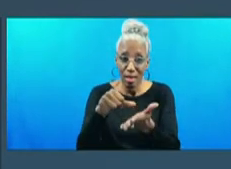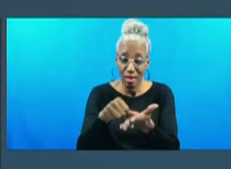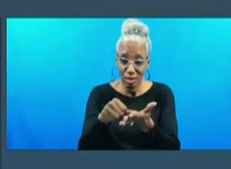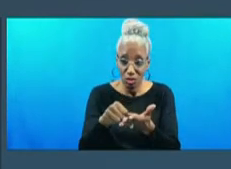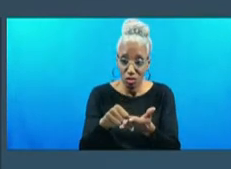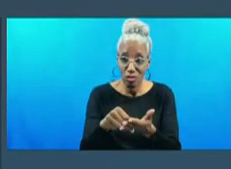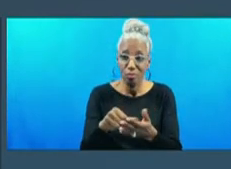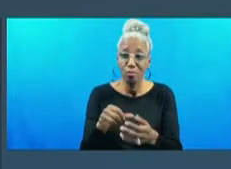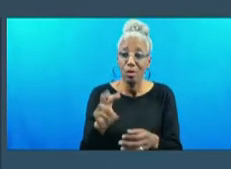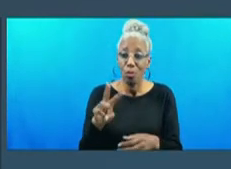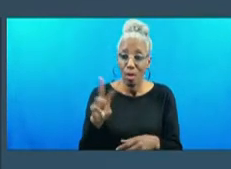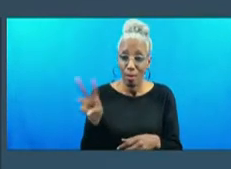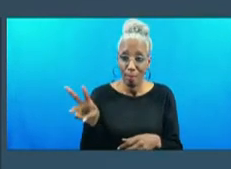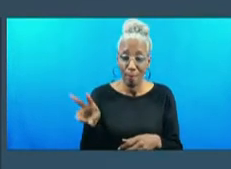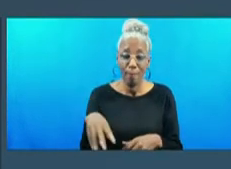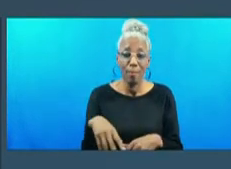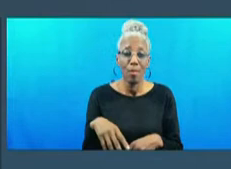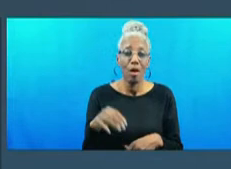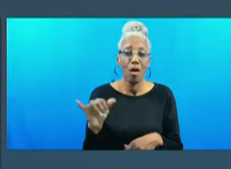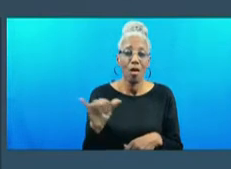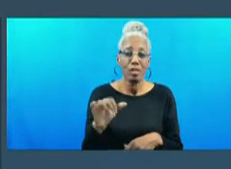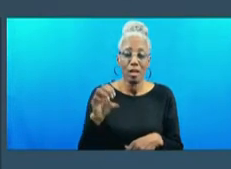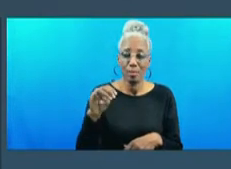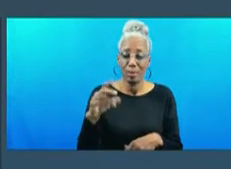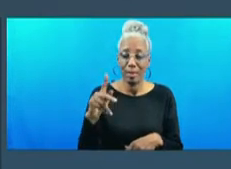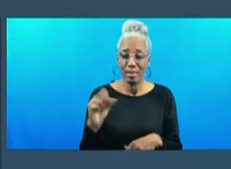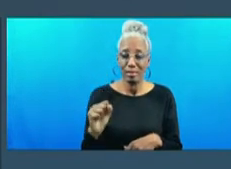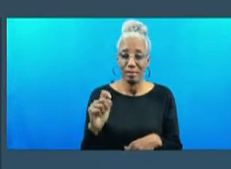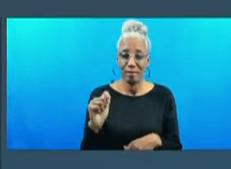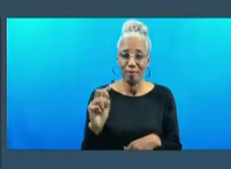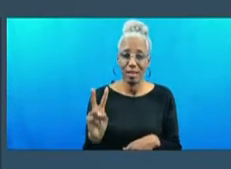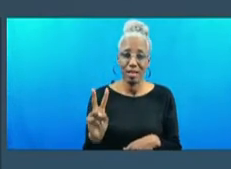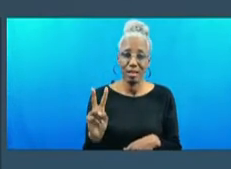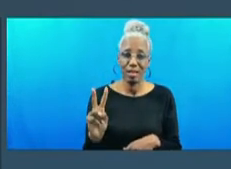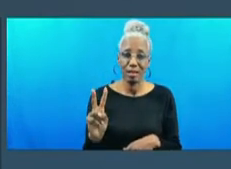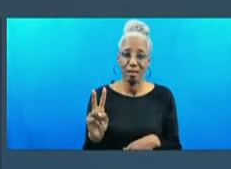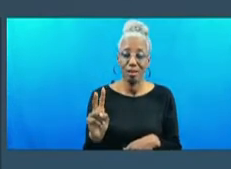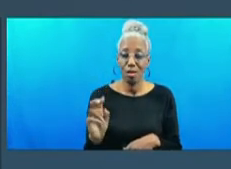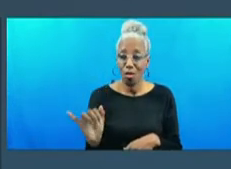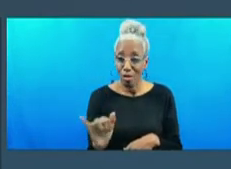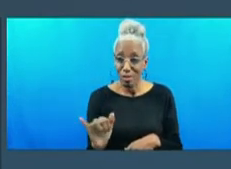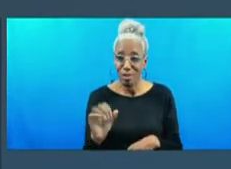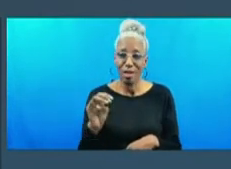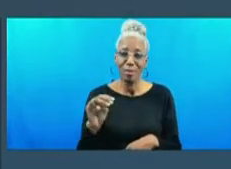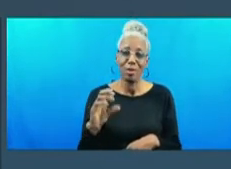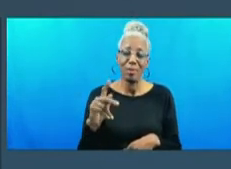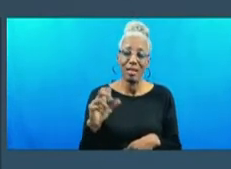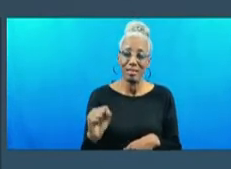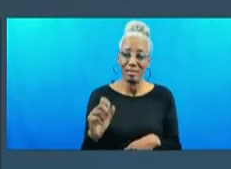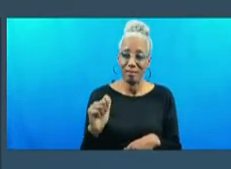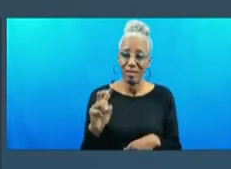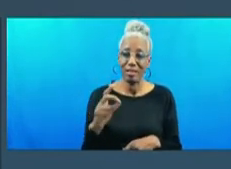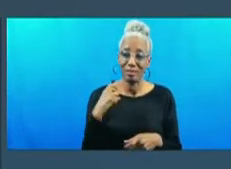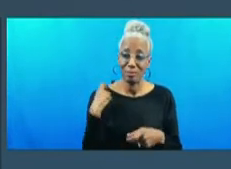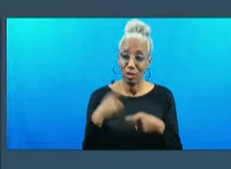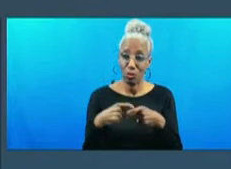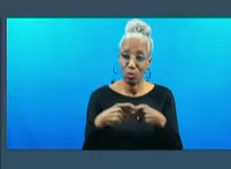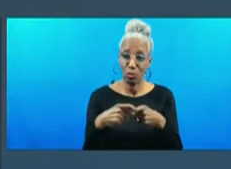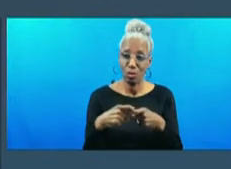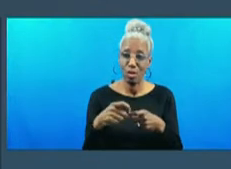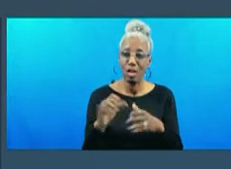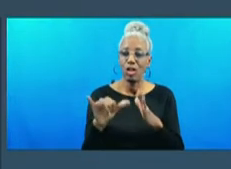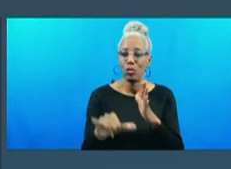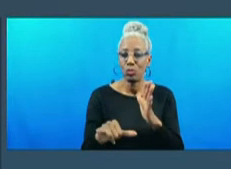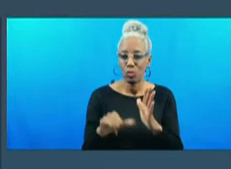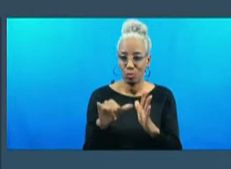and MCPS TV and MCPS TV Espanol YouTube channels also.